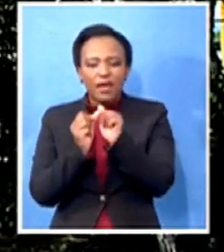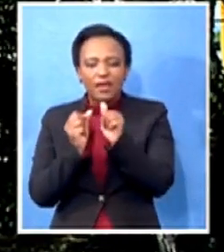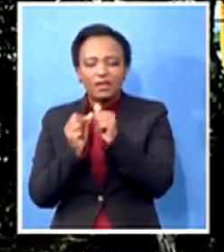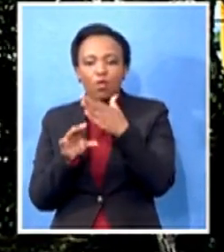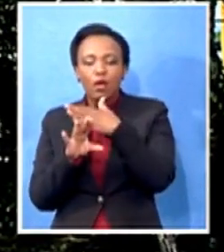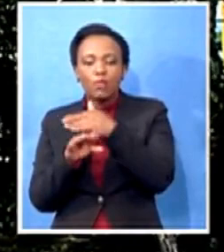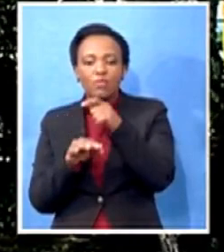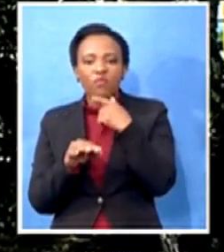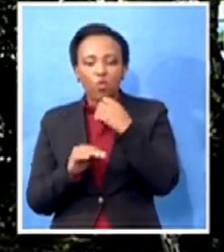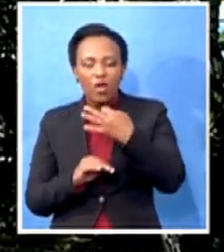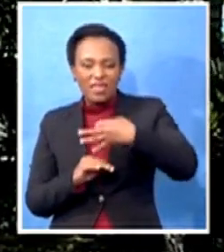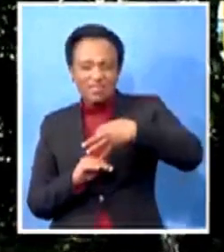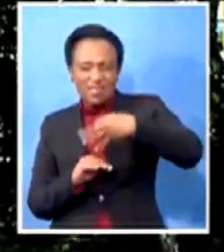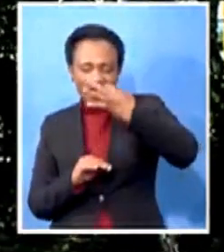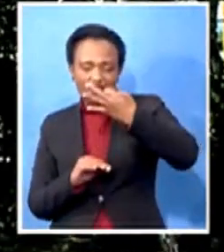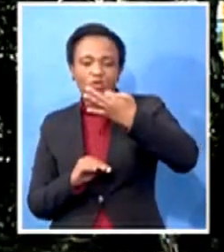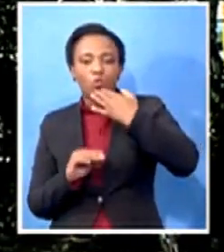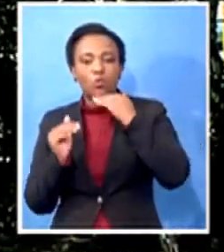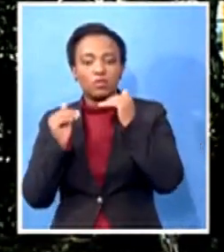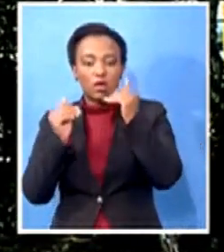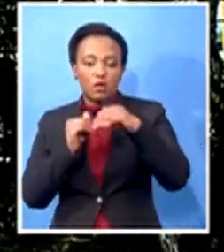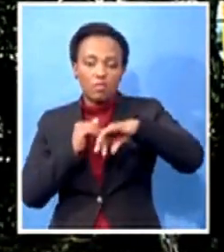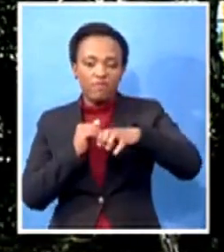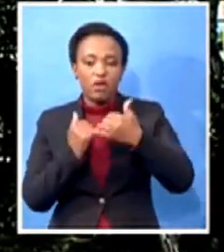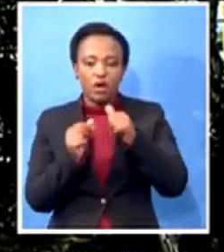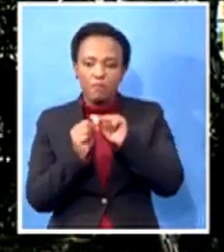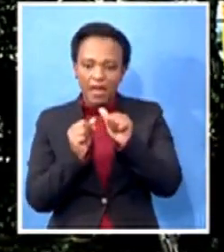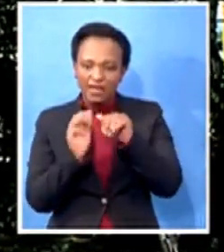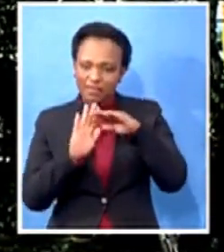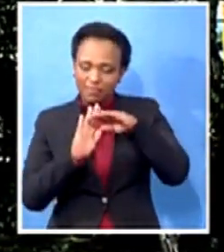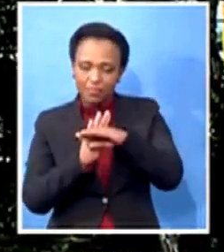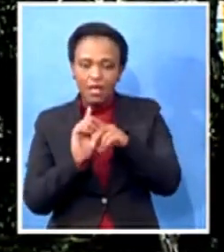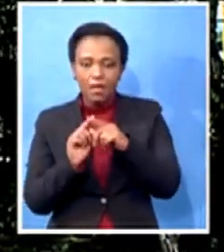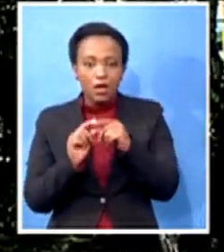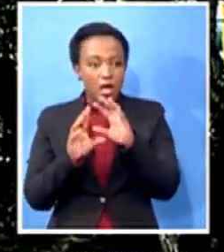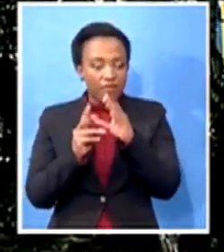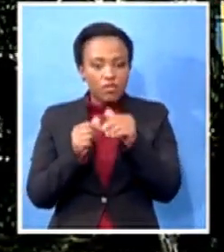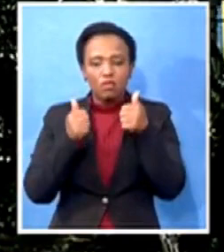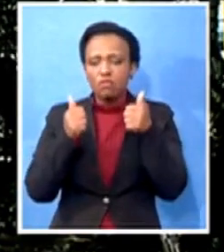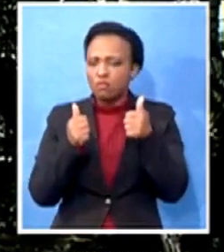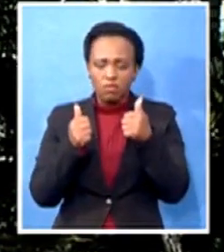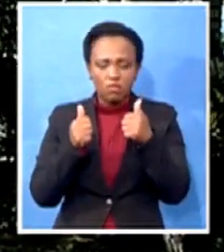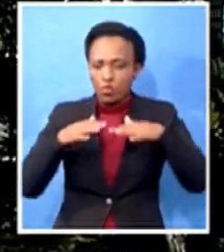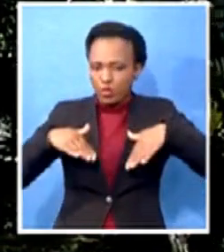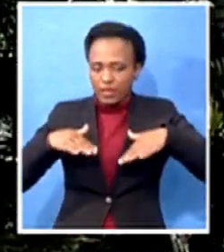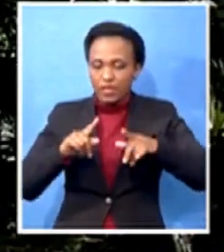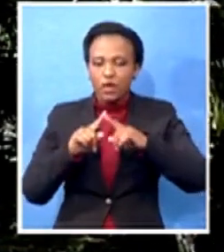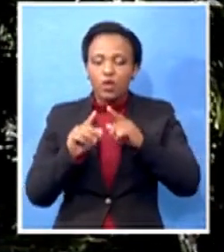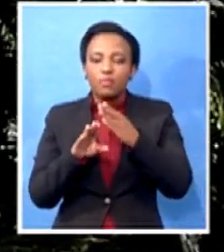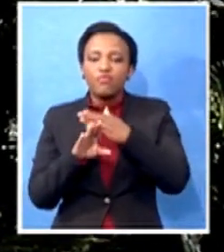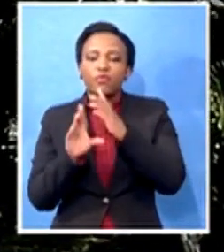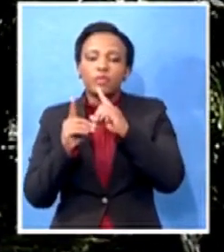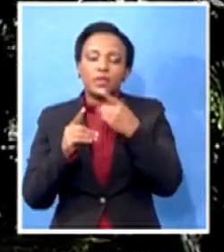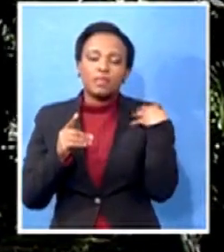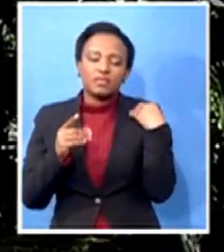things are looking a bit better, not completely out of the danger zone. And I think the Minister of Health did allude to this, saying that although certain restrictions have